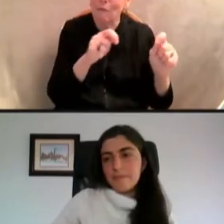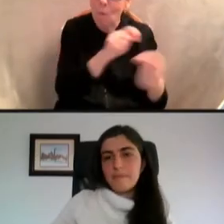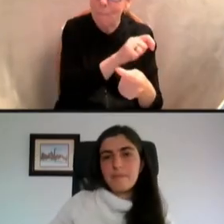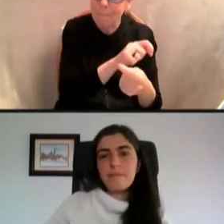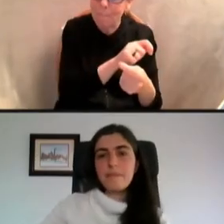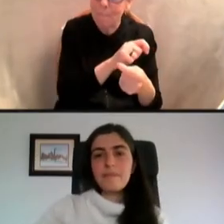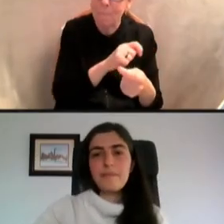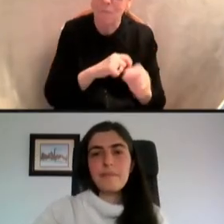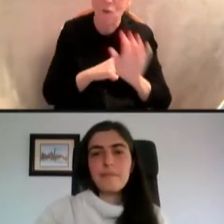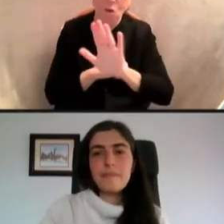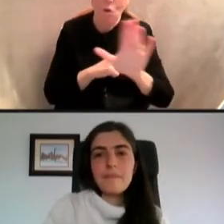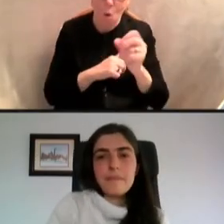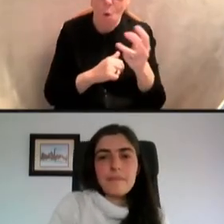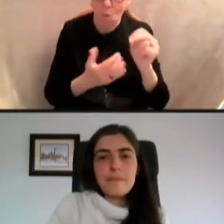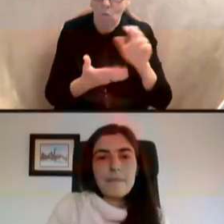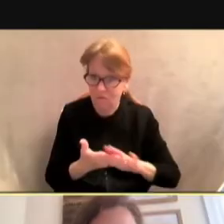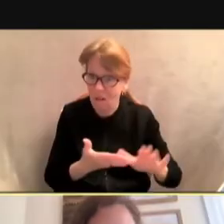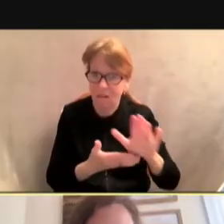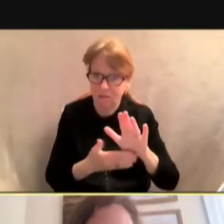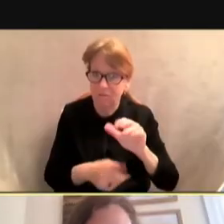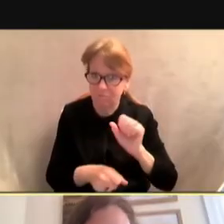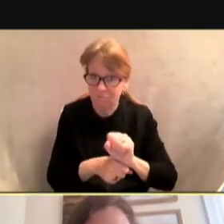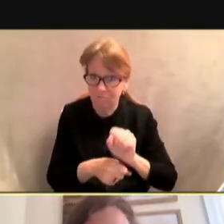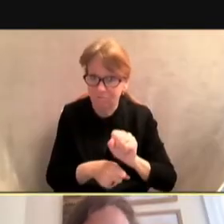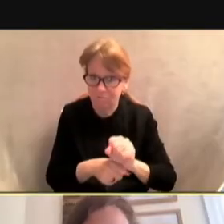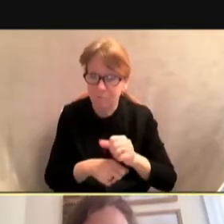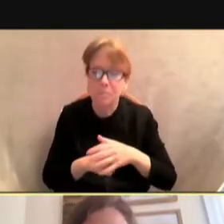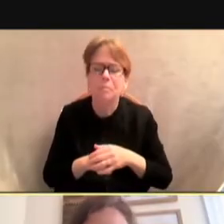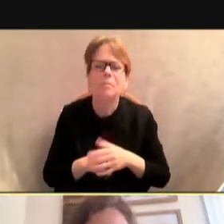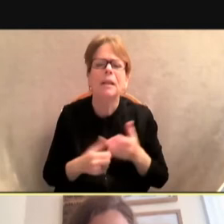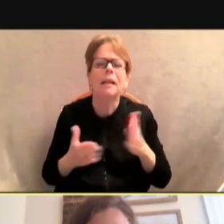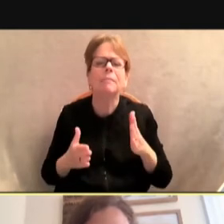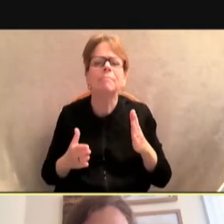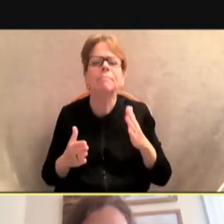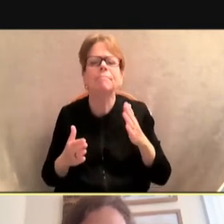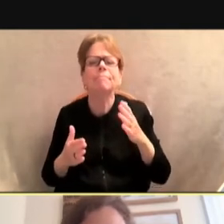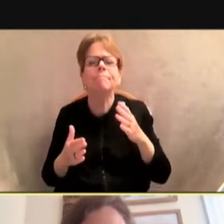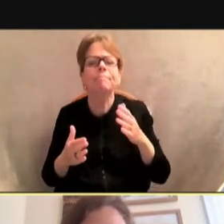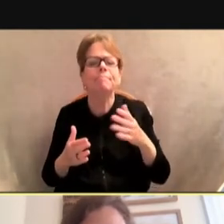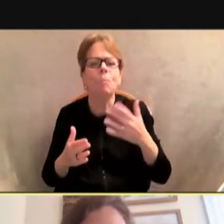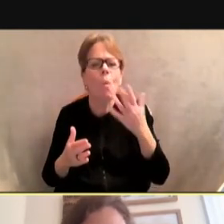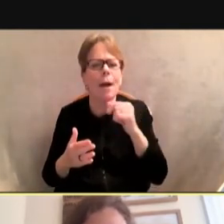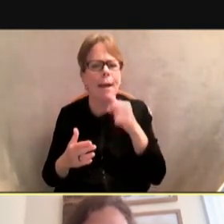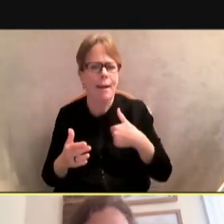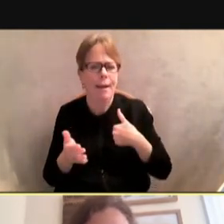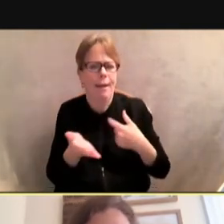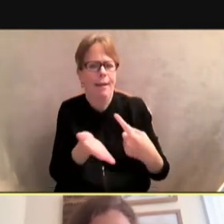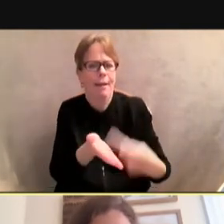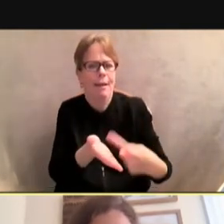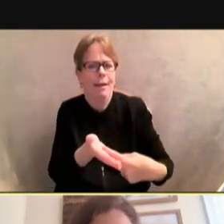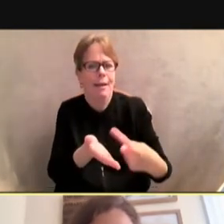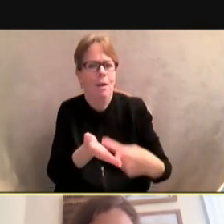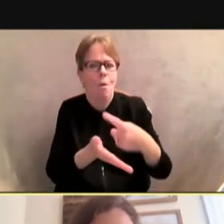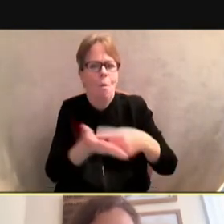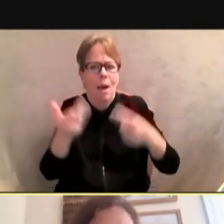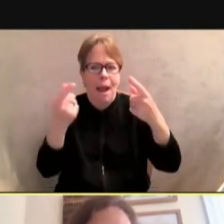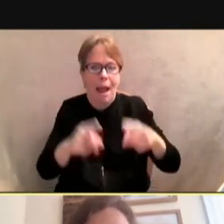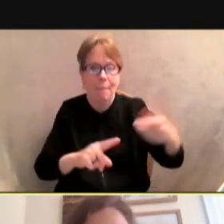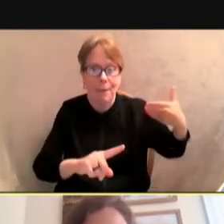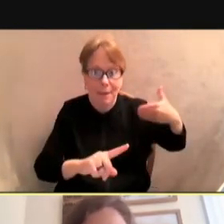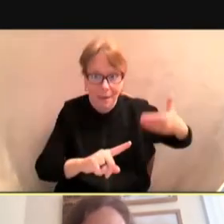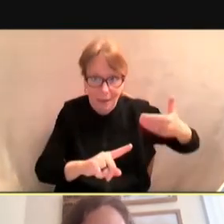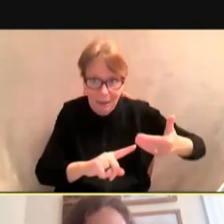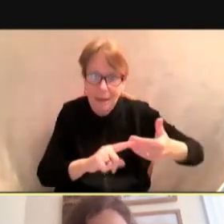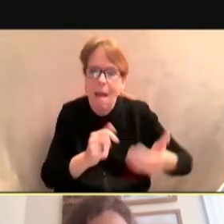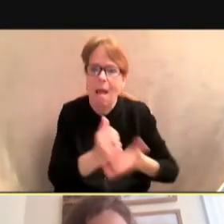own institutions, I want to talk briefly about what our approach has been and what has allowed us to make rapid changes so